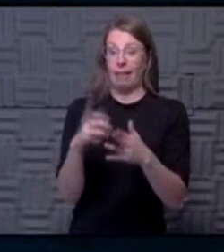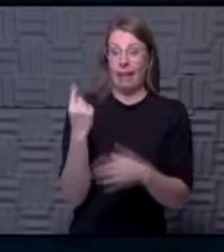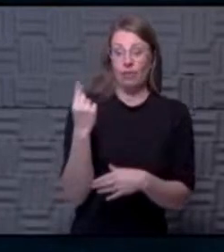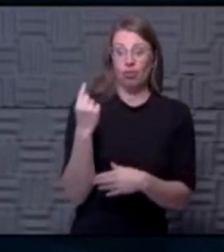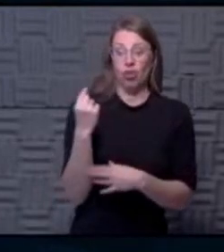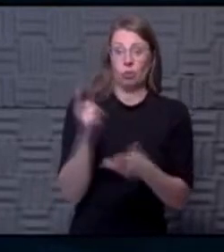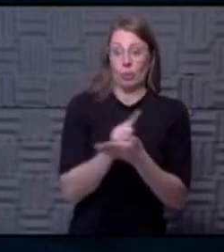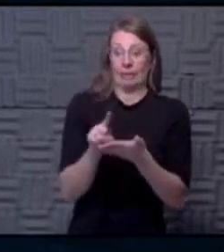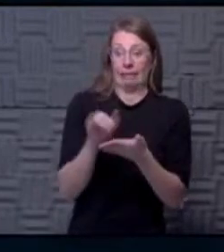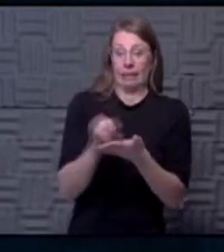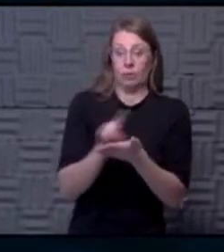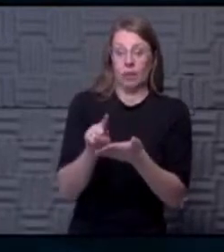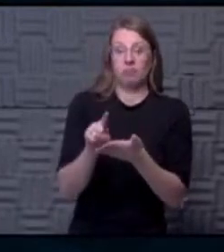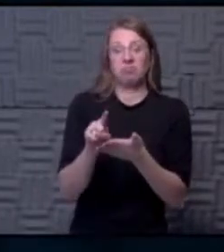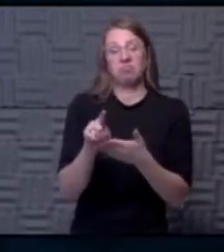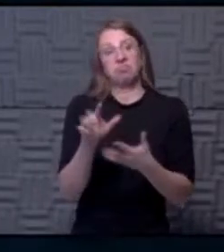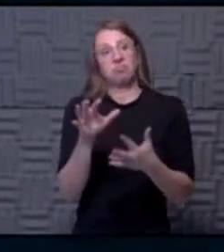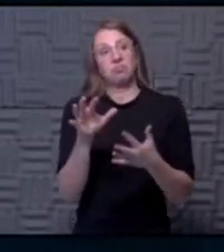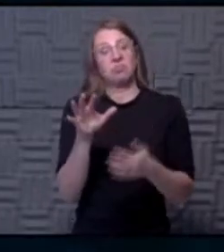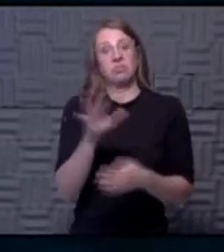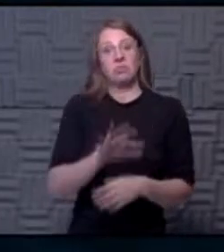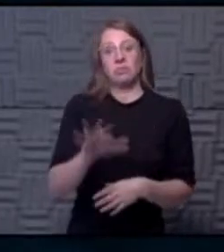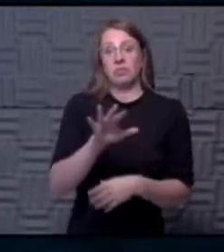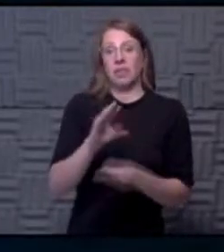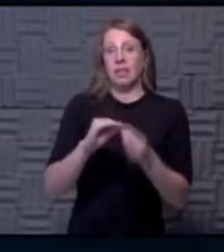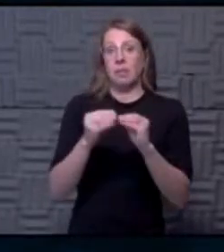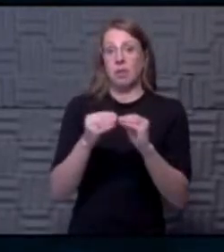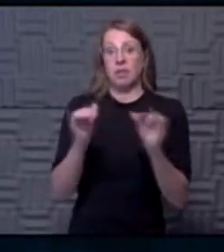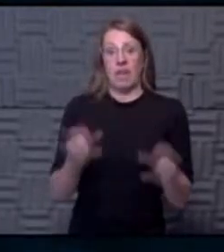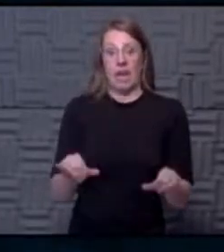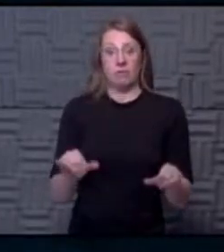were averaging in the single digits, similar to where we are now.